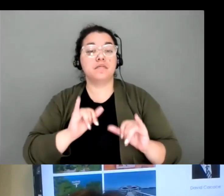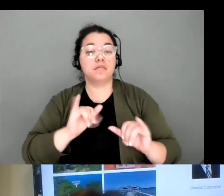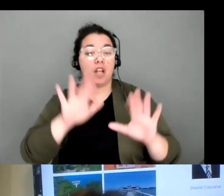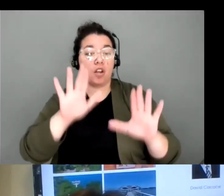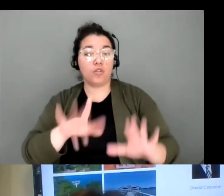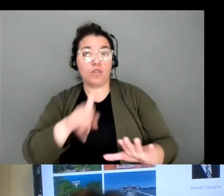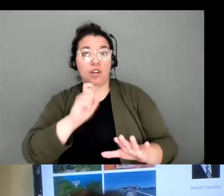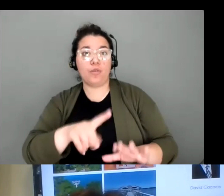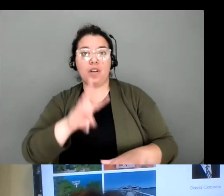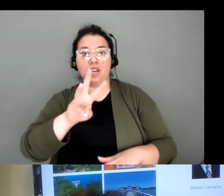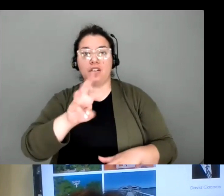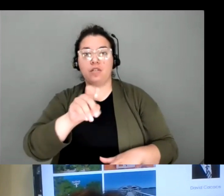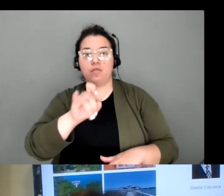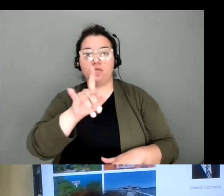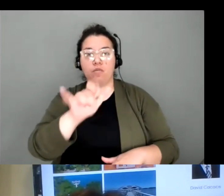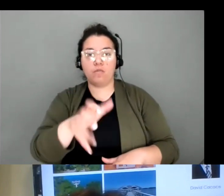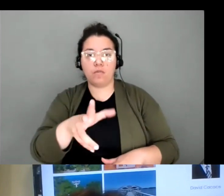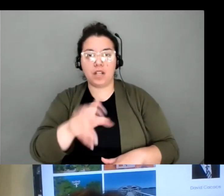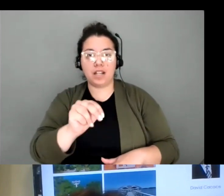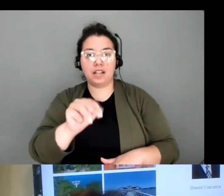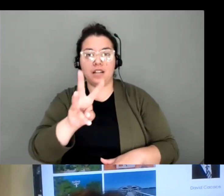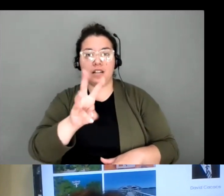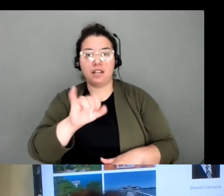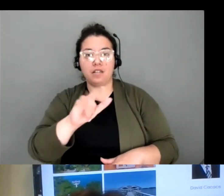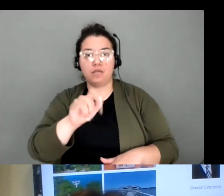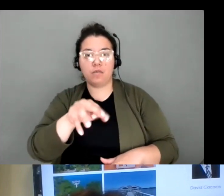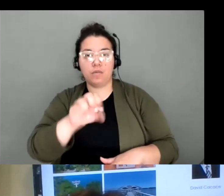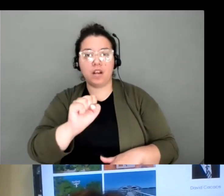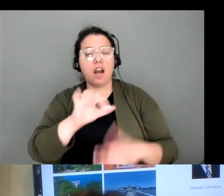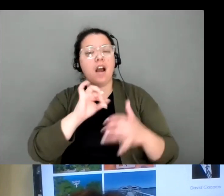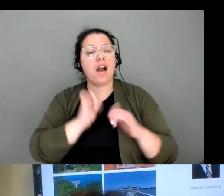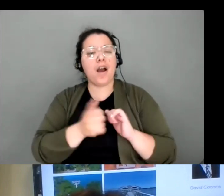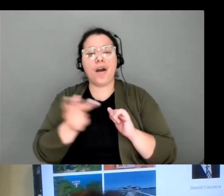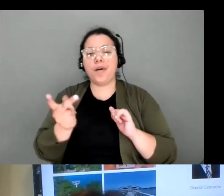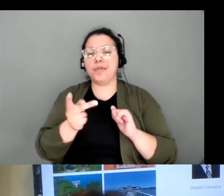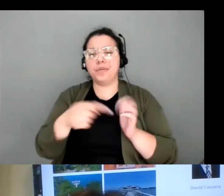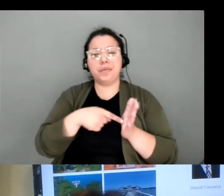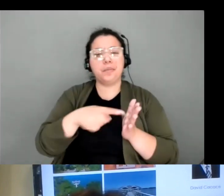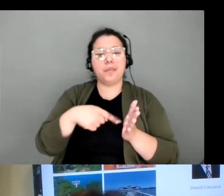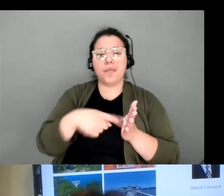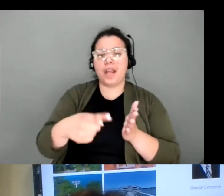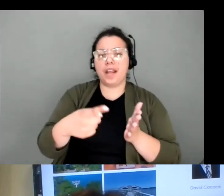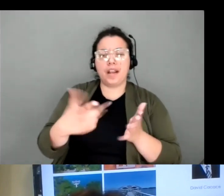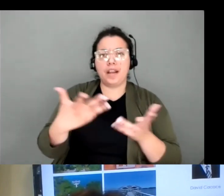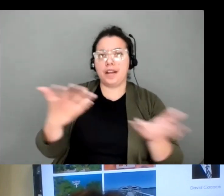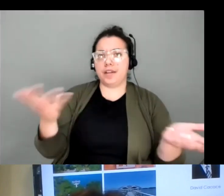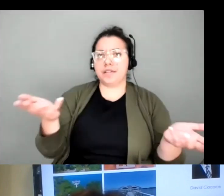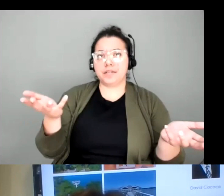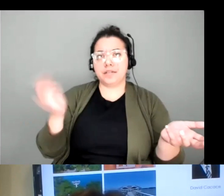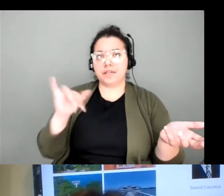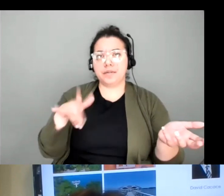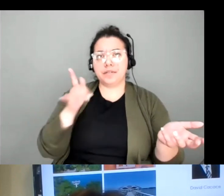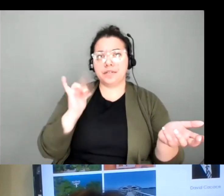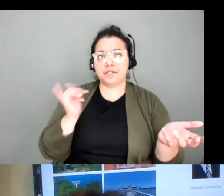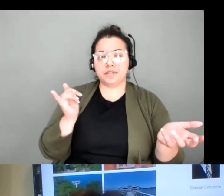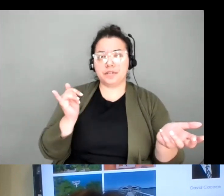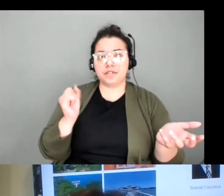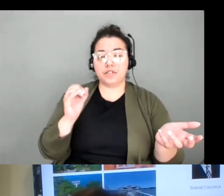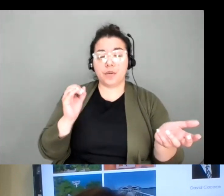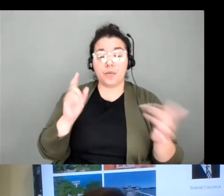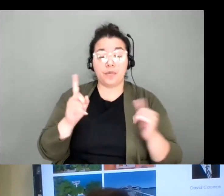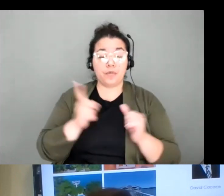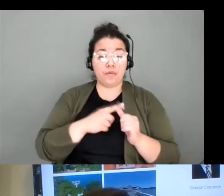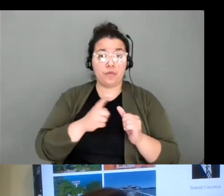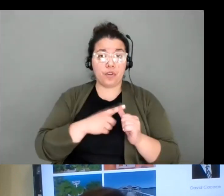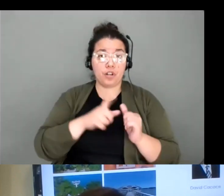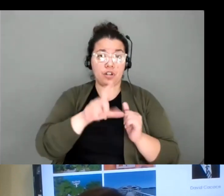Southfield High School. How do you both get paid? How does this work? So let's start with Lety. Like, where